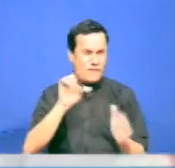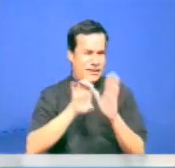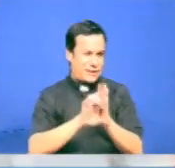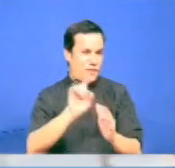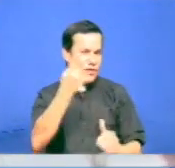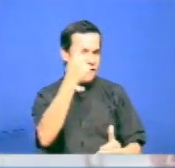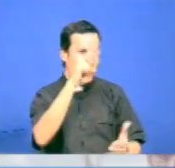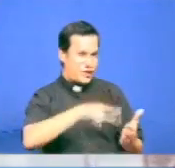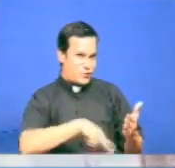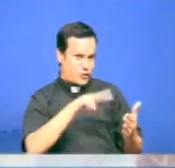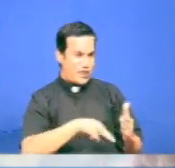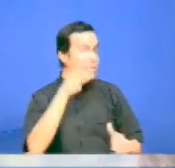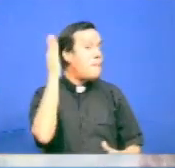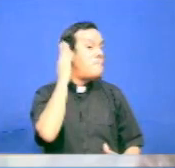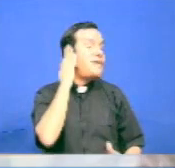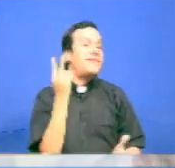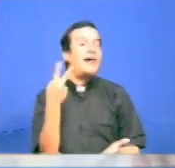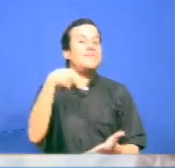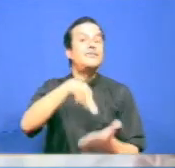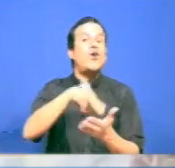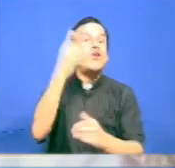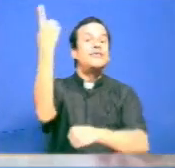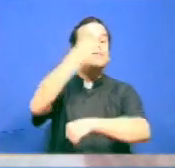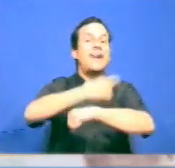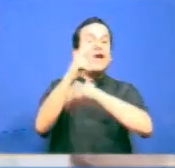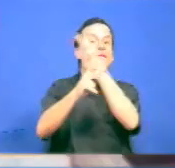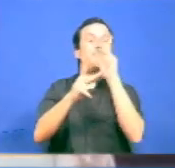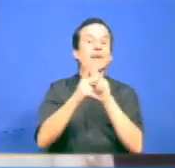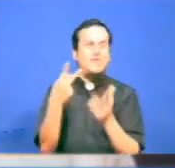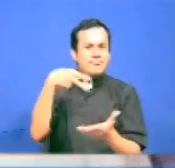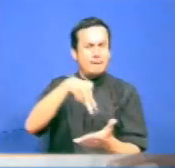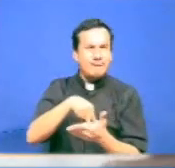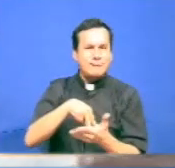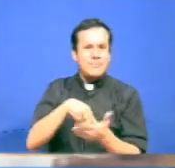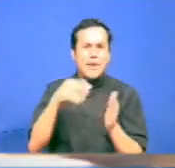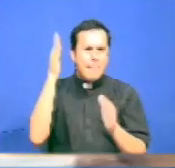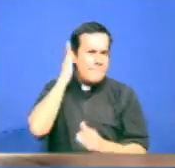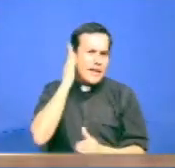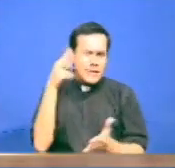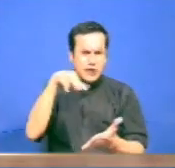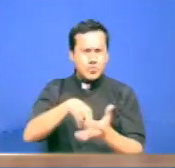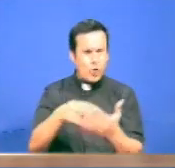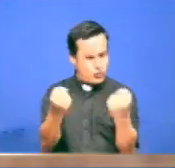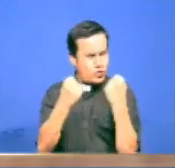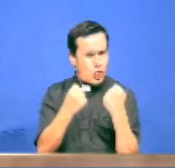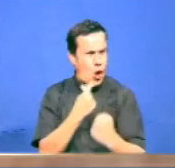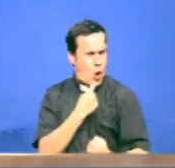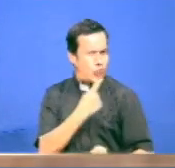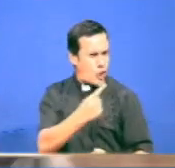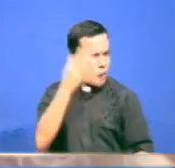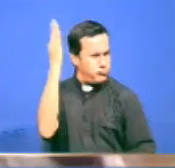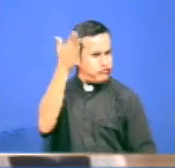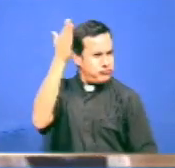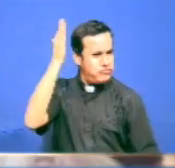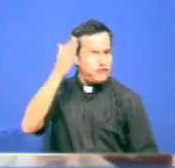Peter amesimama siku ya Pentecost. Ametoka nje akaenda mji wao mkuu wa Yerusalemu. And he